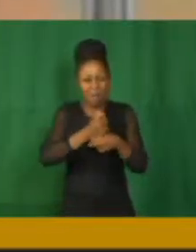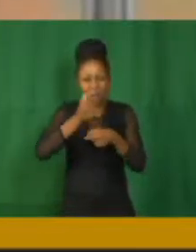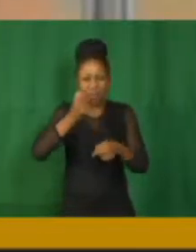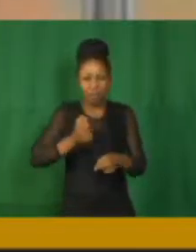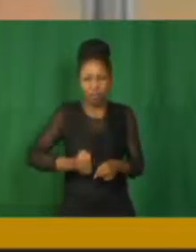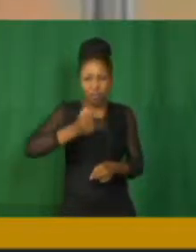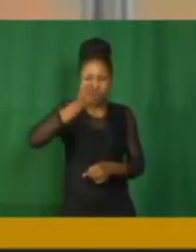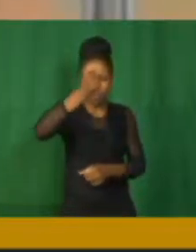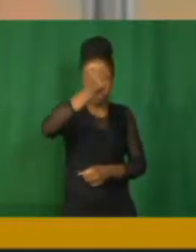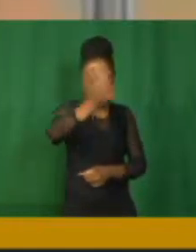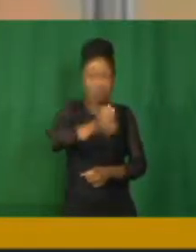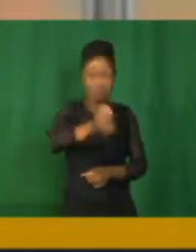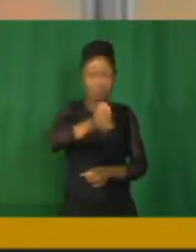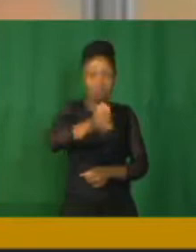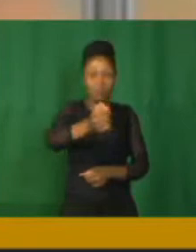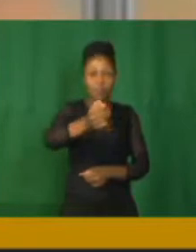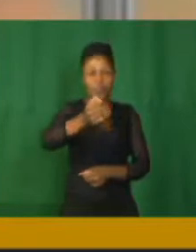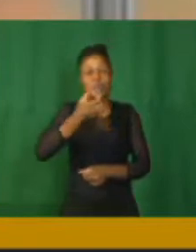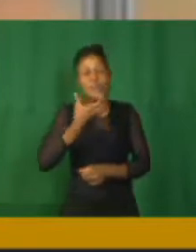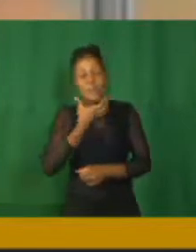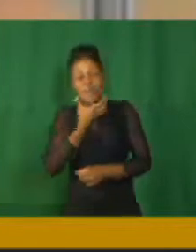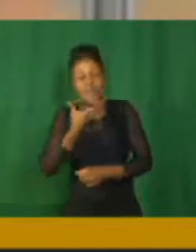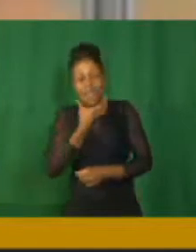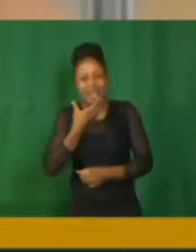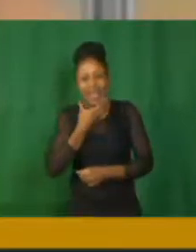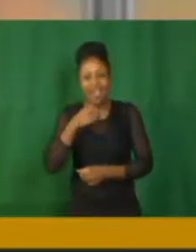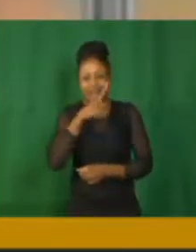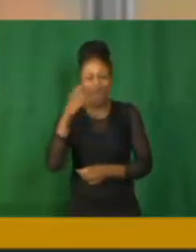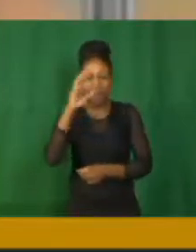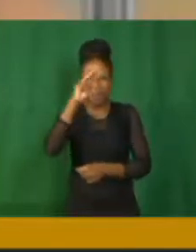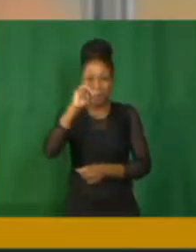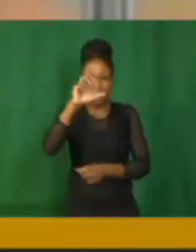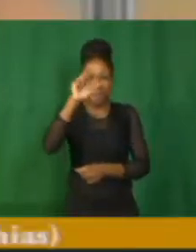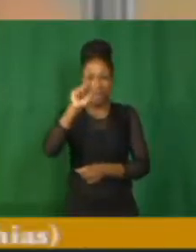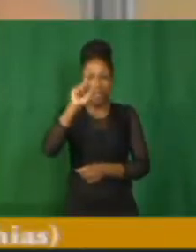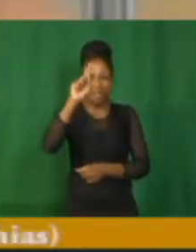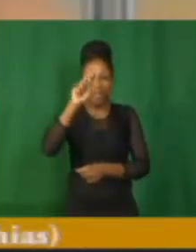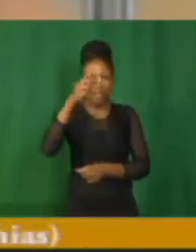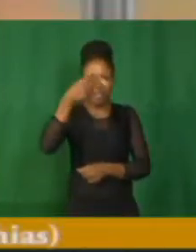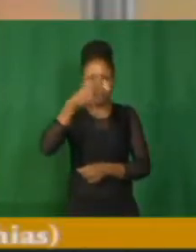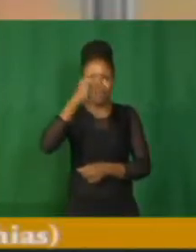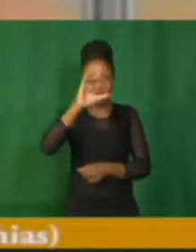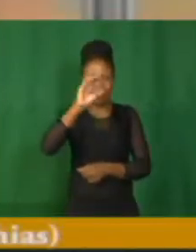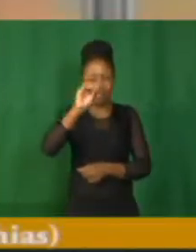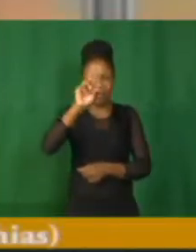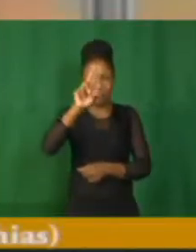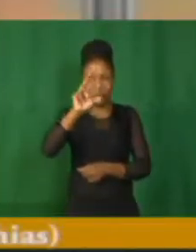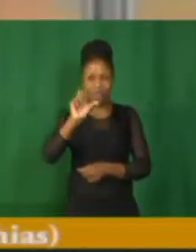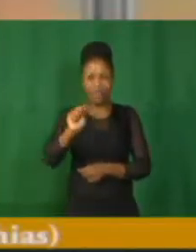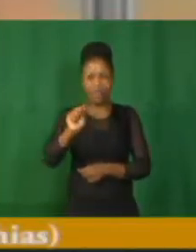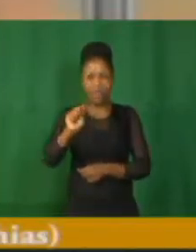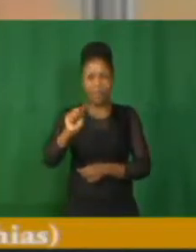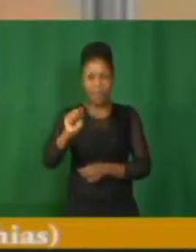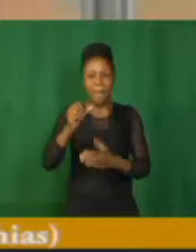appointment of Matthias. But before I proceed with today's lesson,